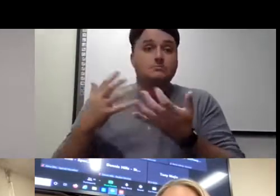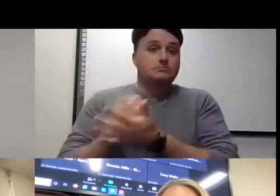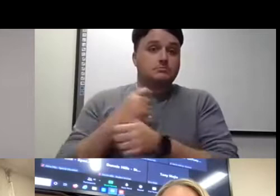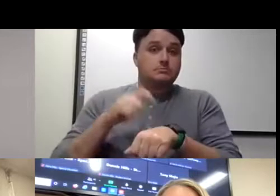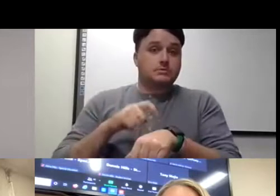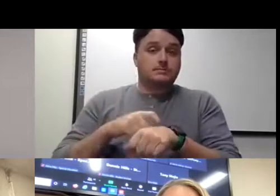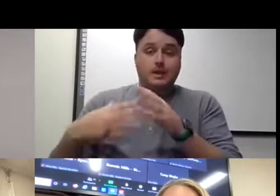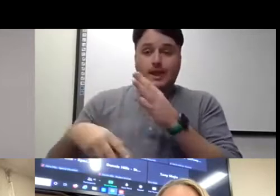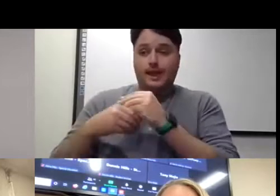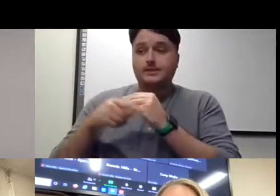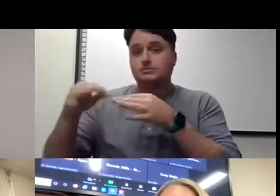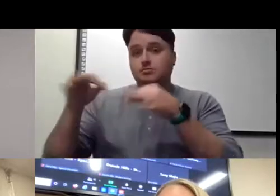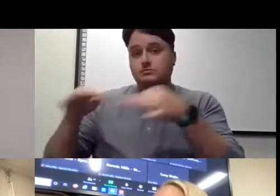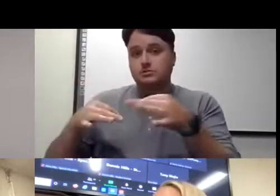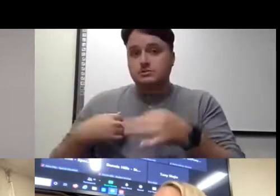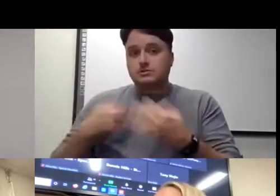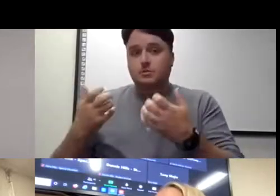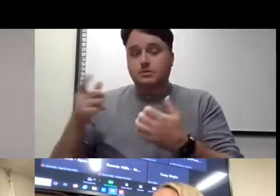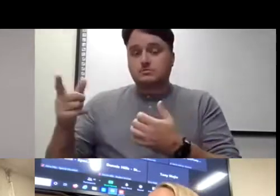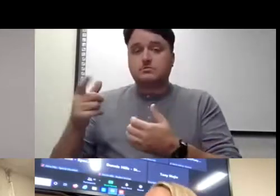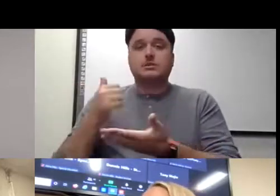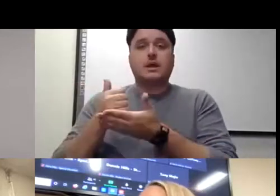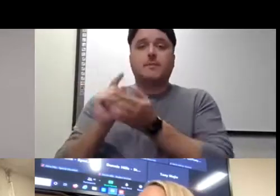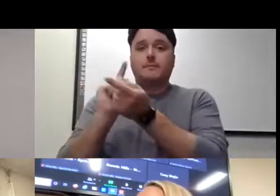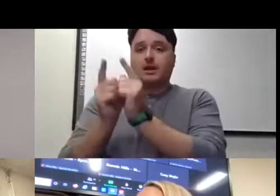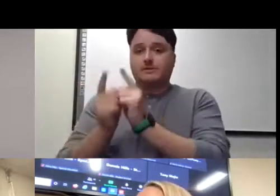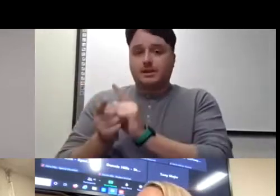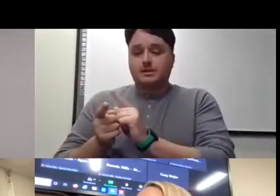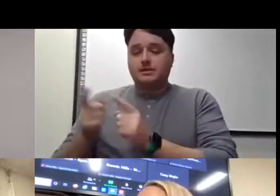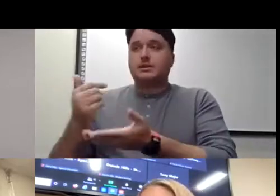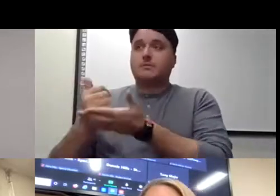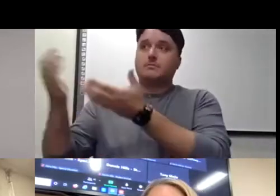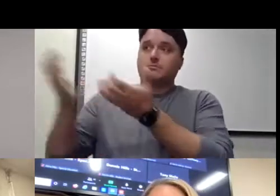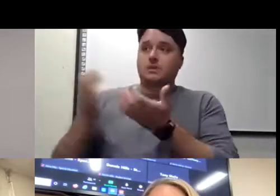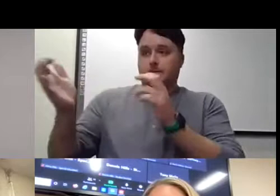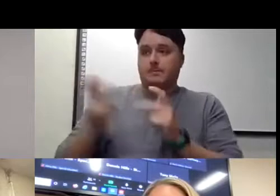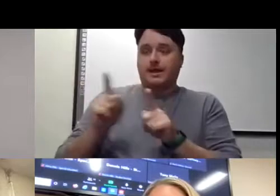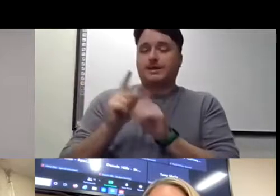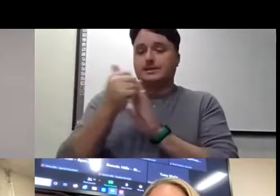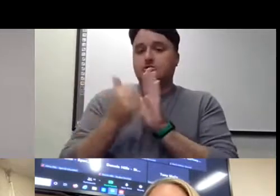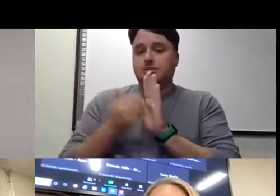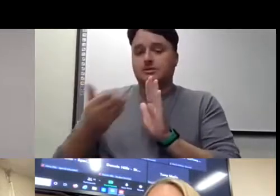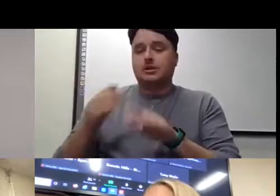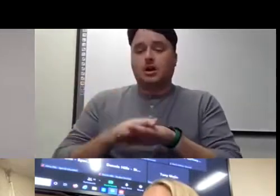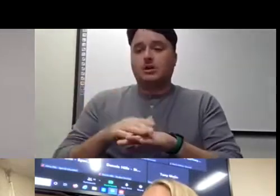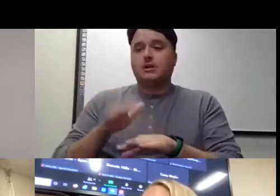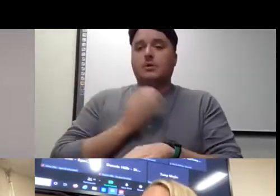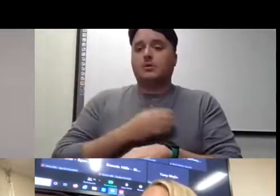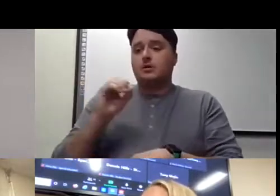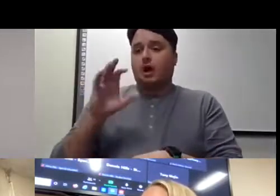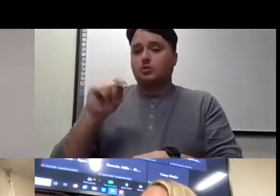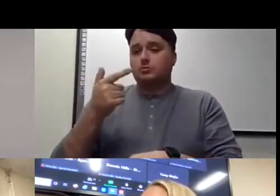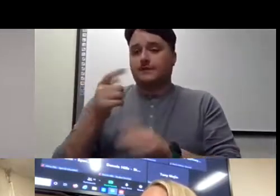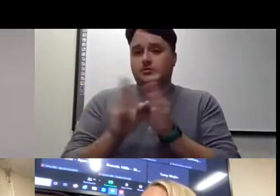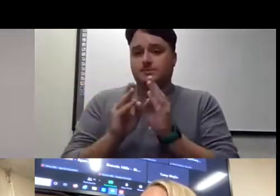to add some of those descriptions, to make some of the modifications and to bring it back as an agenda item at our 10/21 meeting, to give the